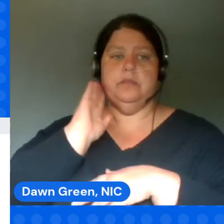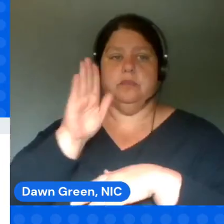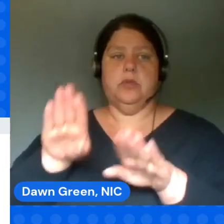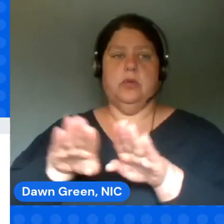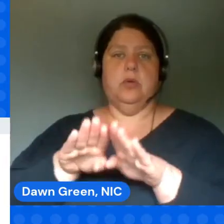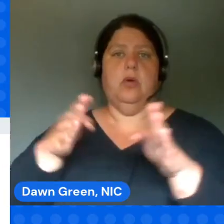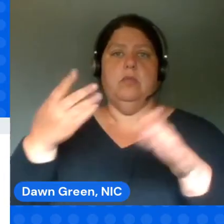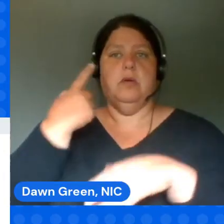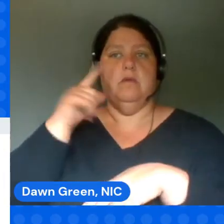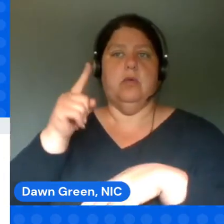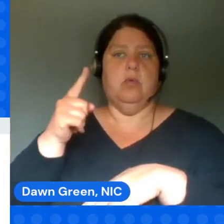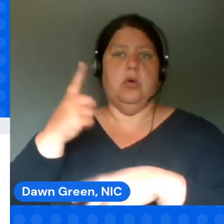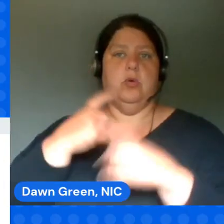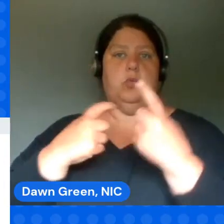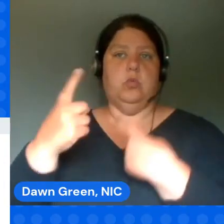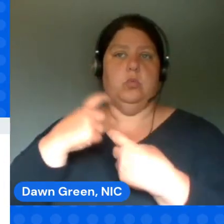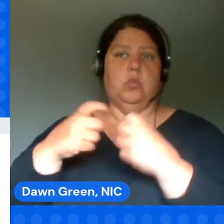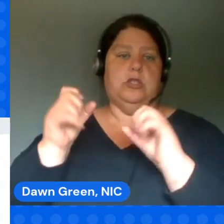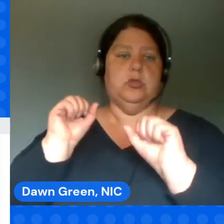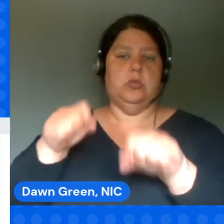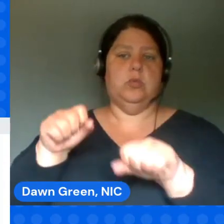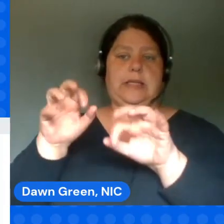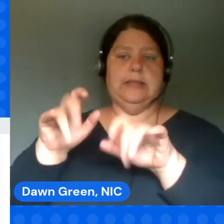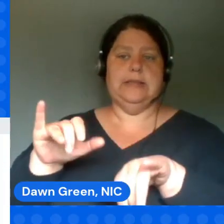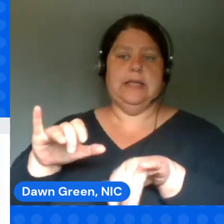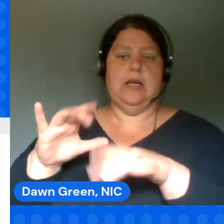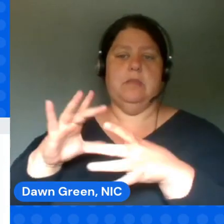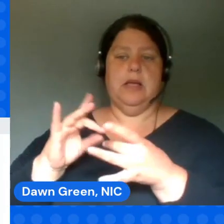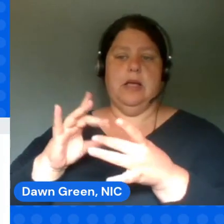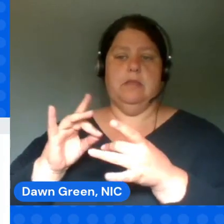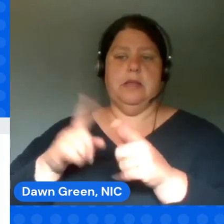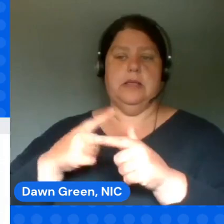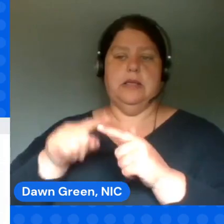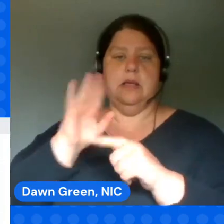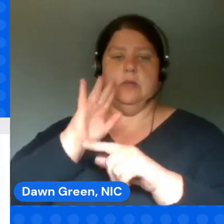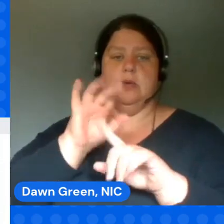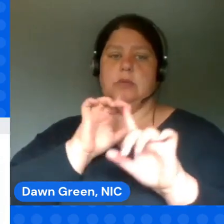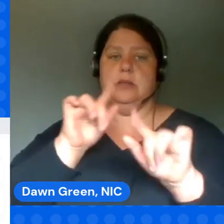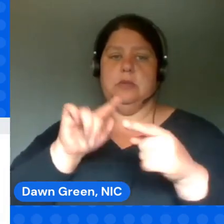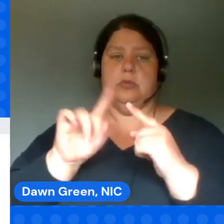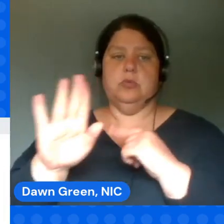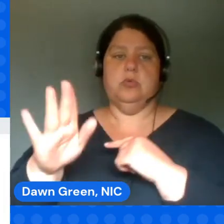for questions that you can leave in the comment section, and then we'll respond to your questions.